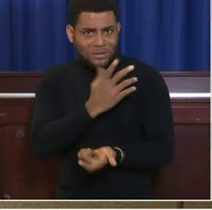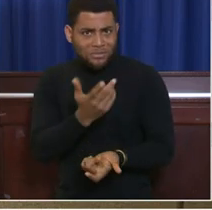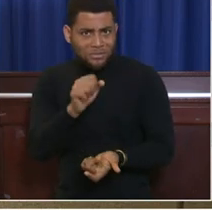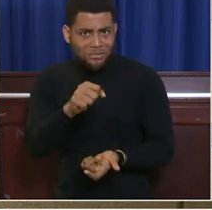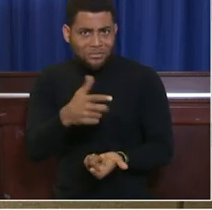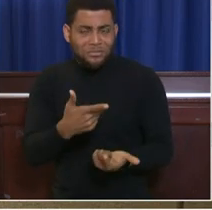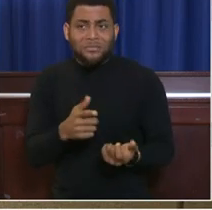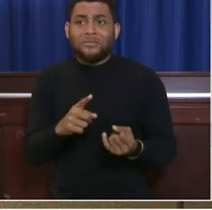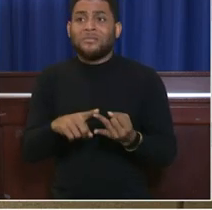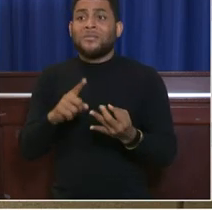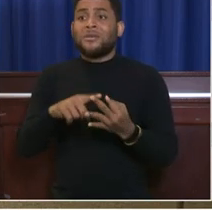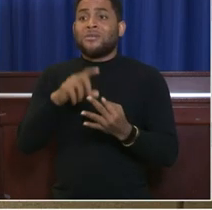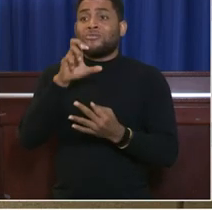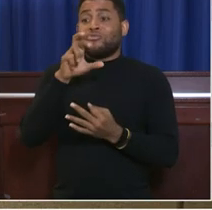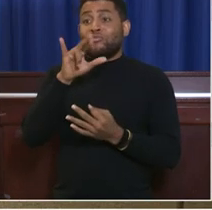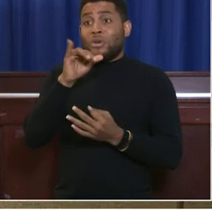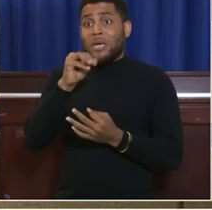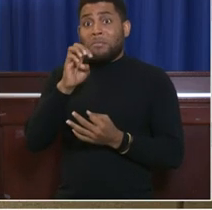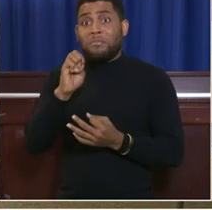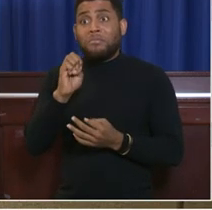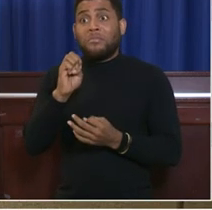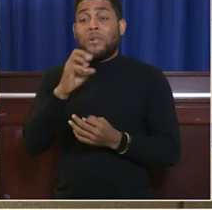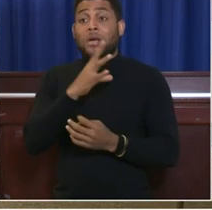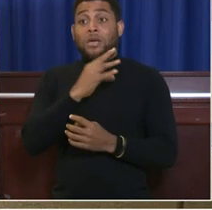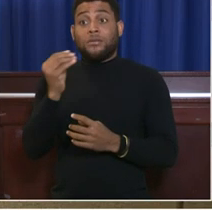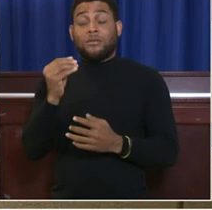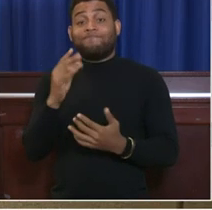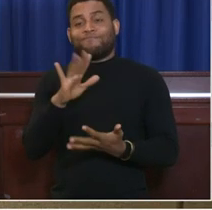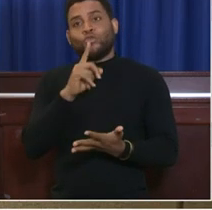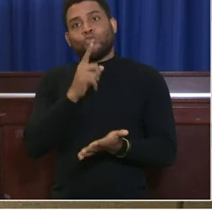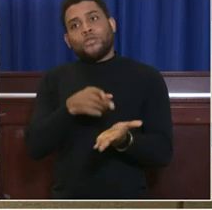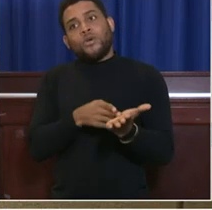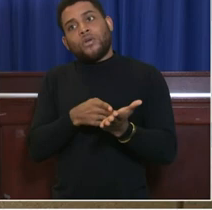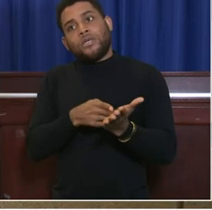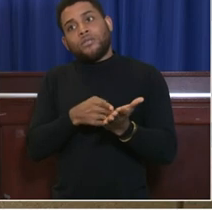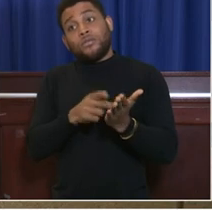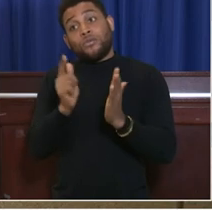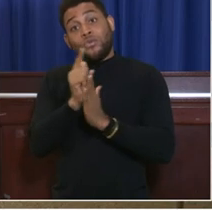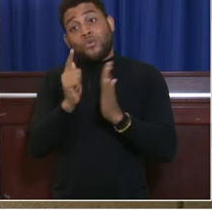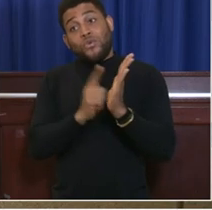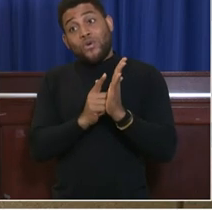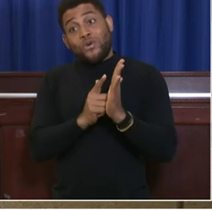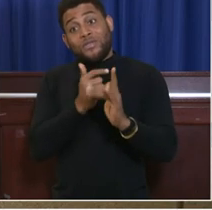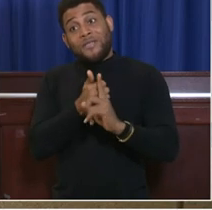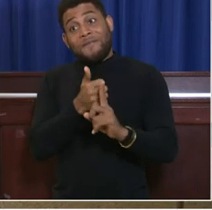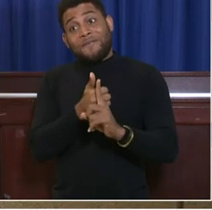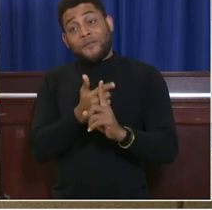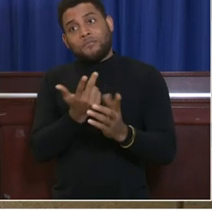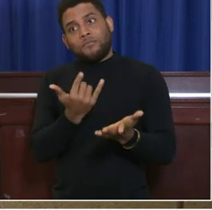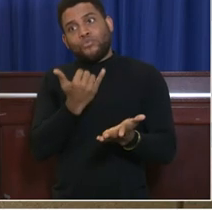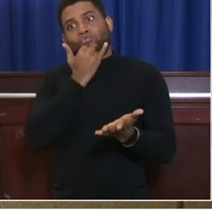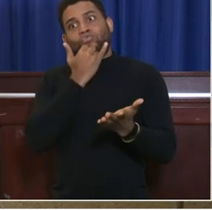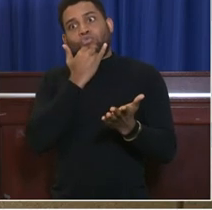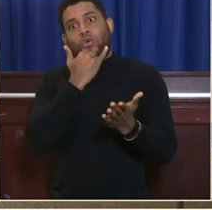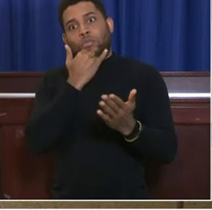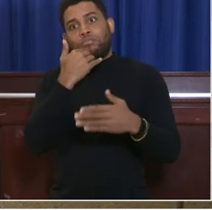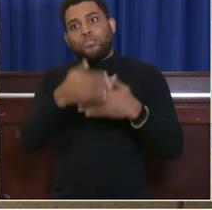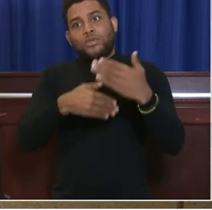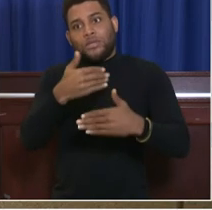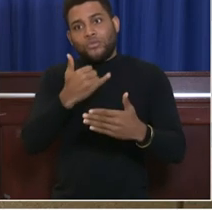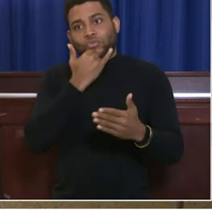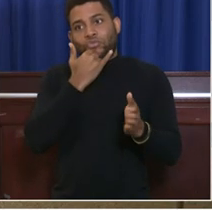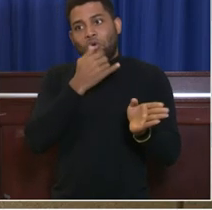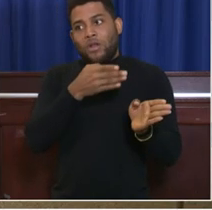crimes, some laws, quite frankly, that I think have gone the wrong way in supporting a safe